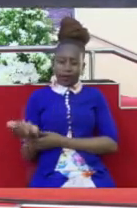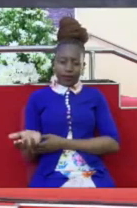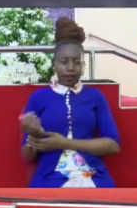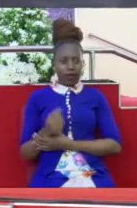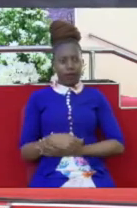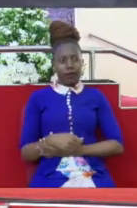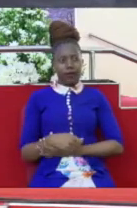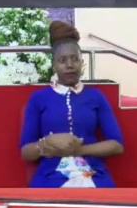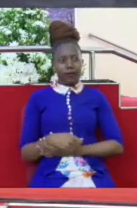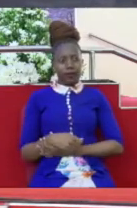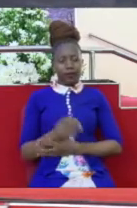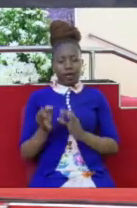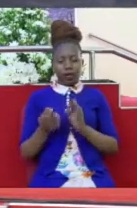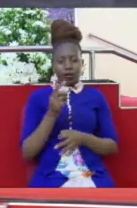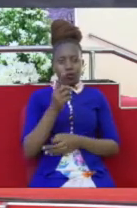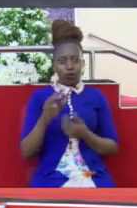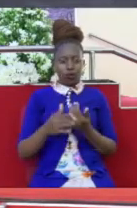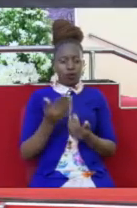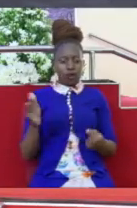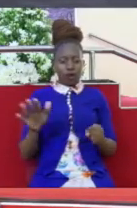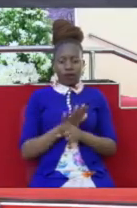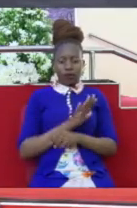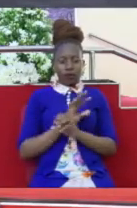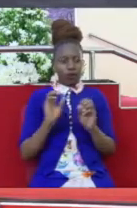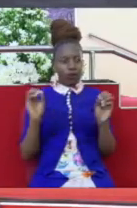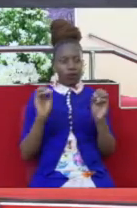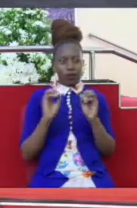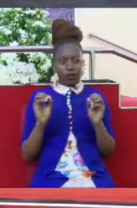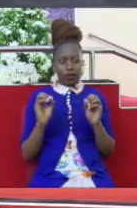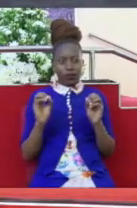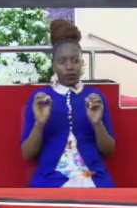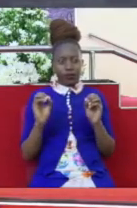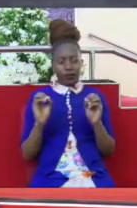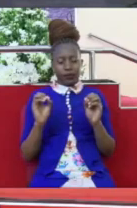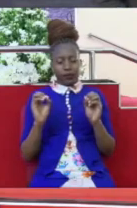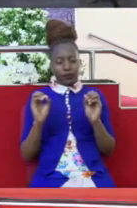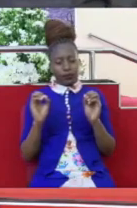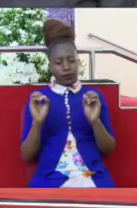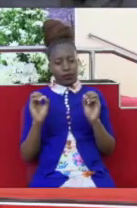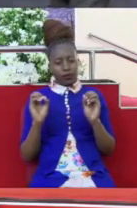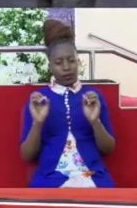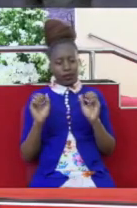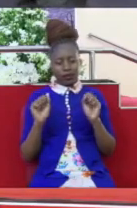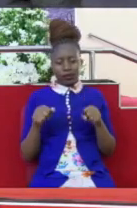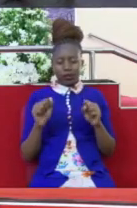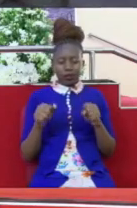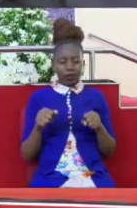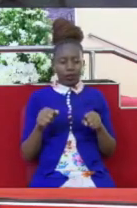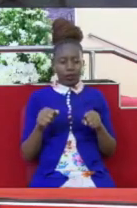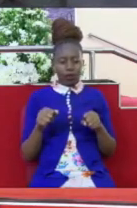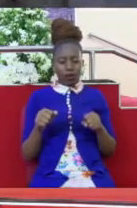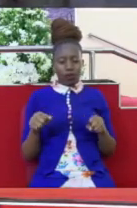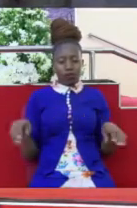na hauko makini, we'll find ourselves closing off our heart. Utaona moyo wako ukifungika,